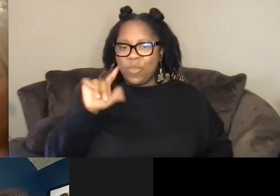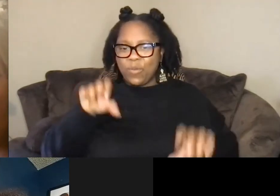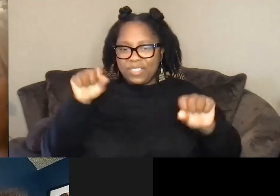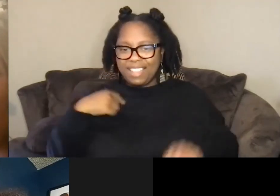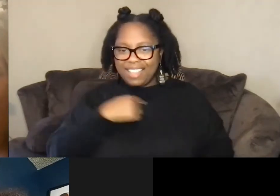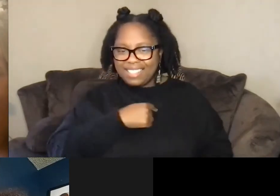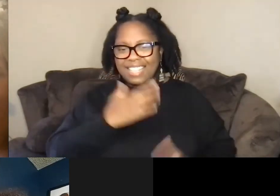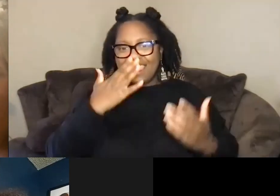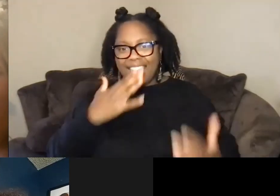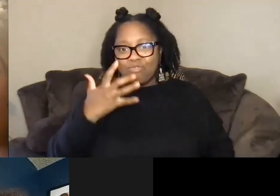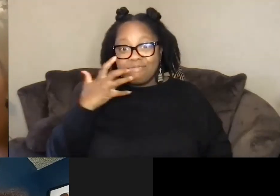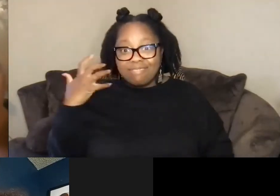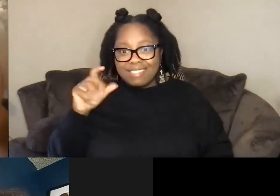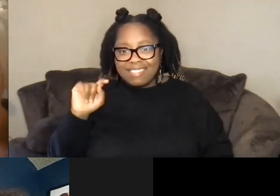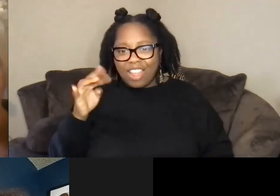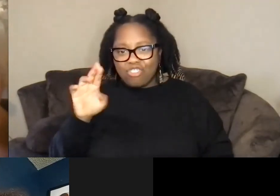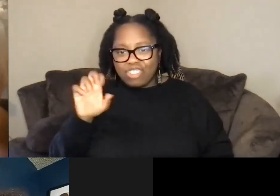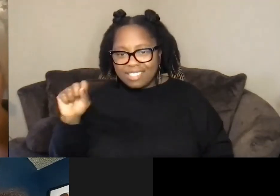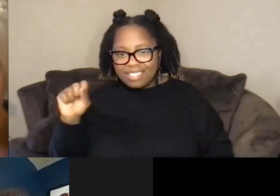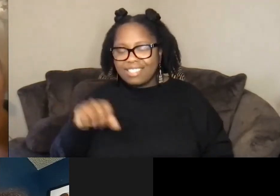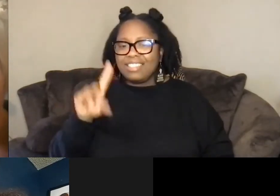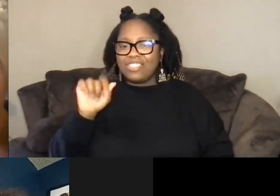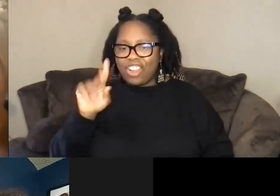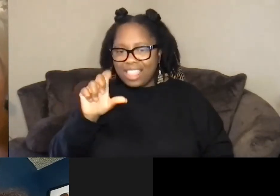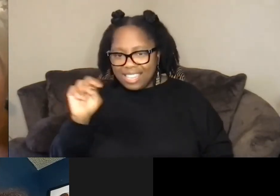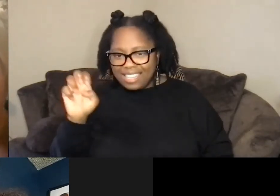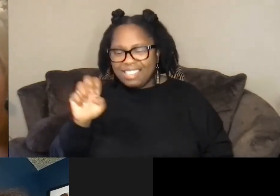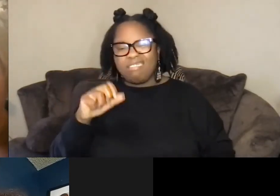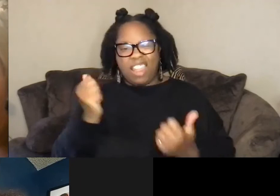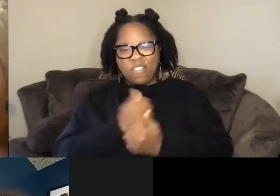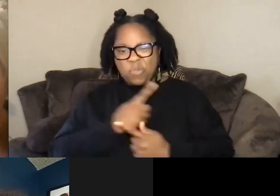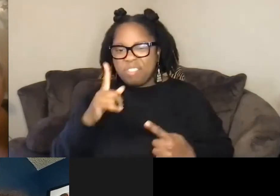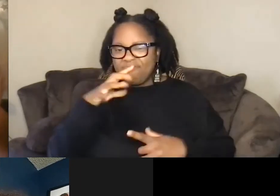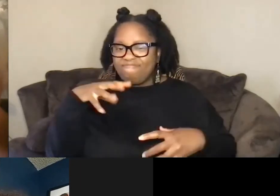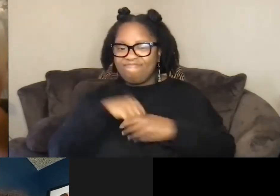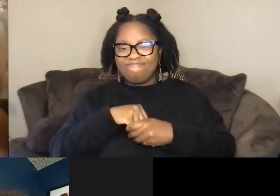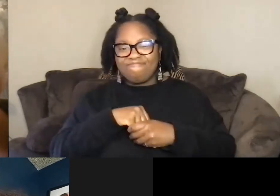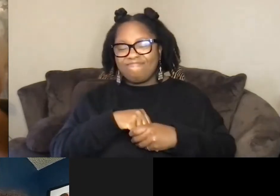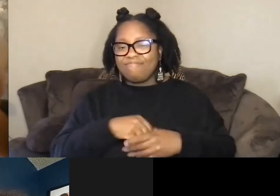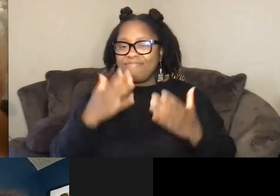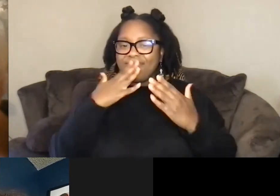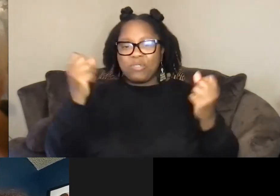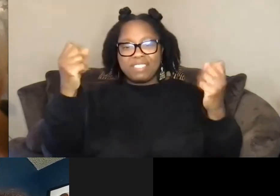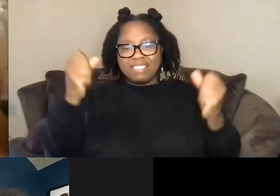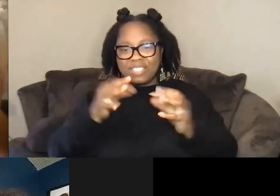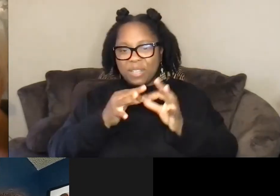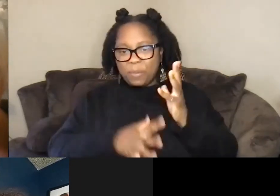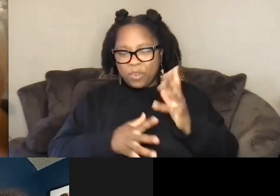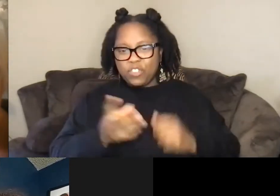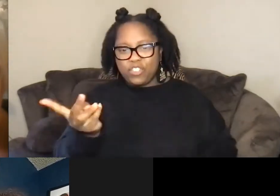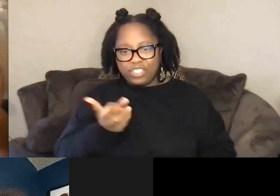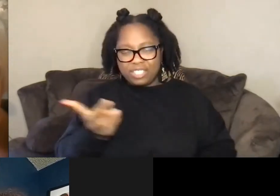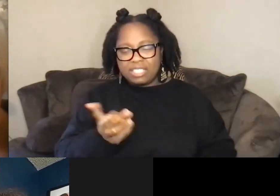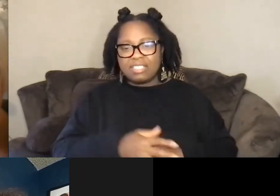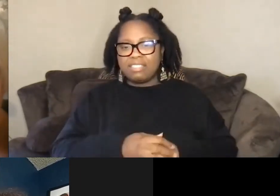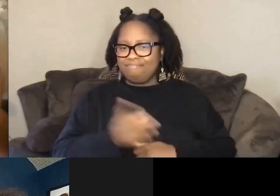you, Tigress and Darlene and everyone else who has spent time to put this together. Thank you to our ASL interpreters.